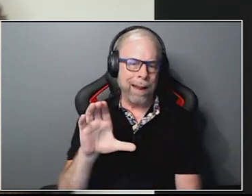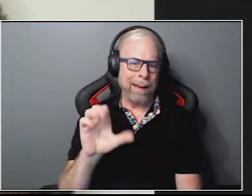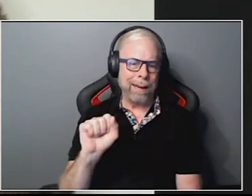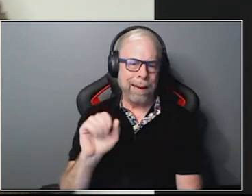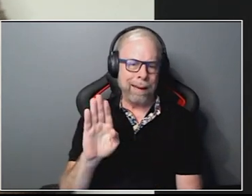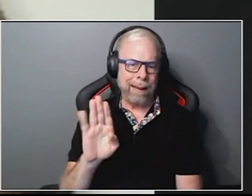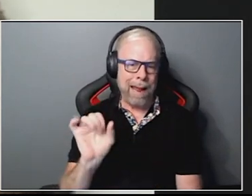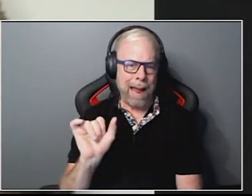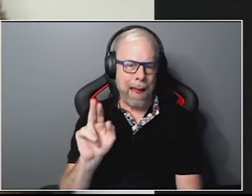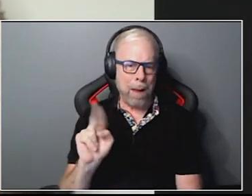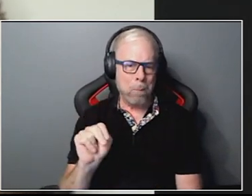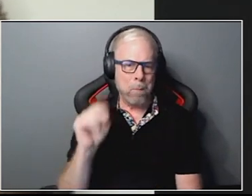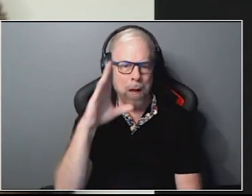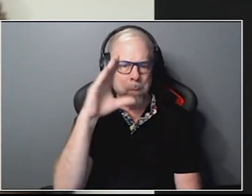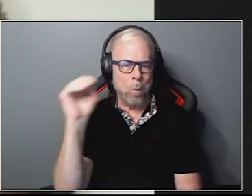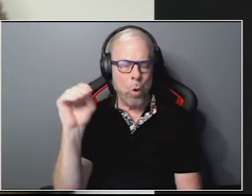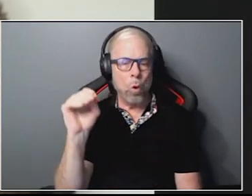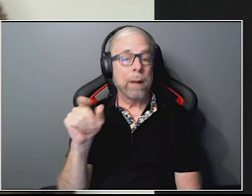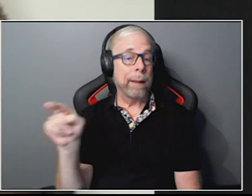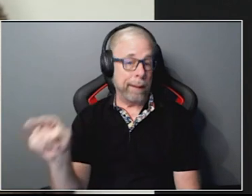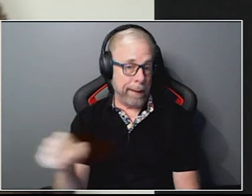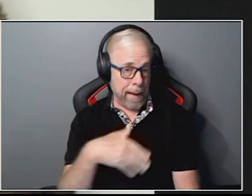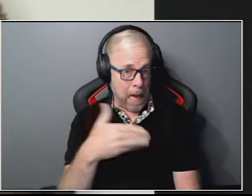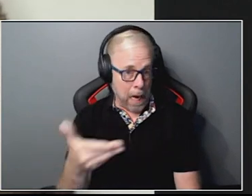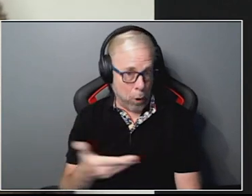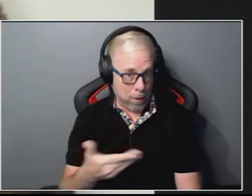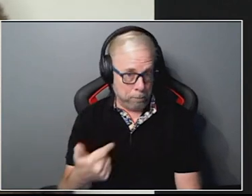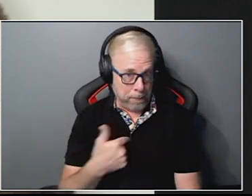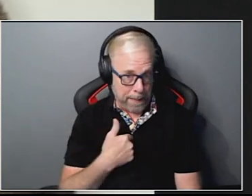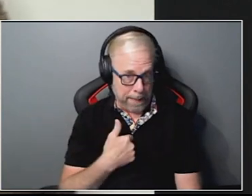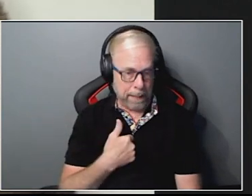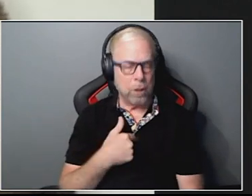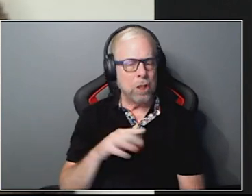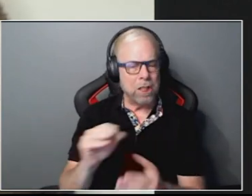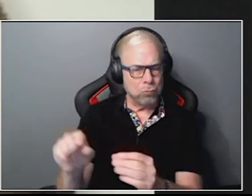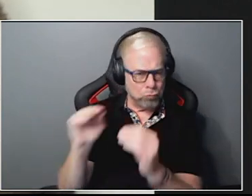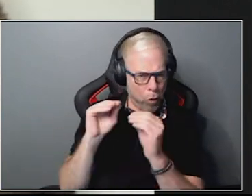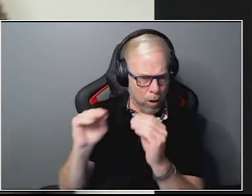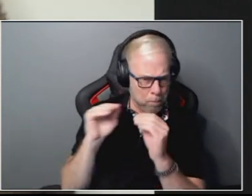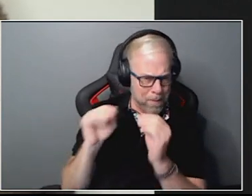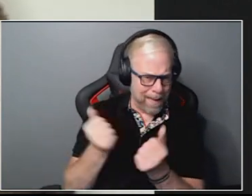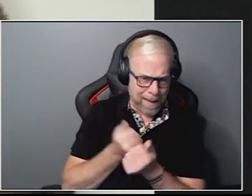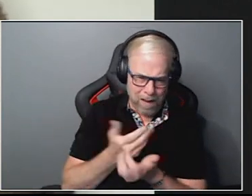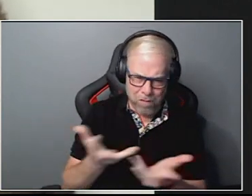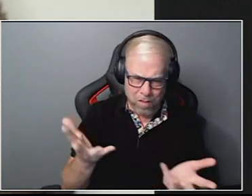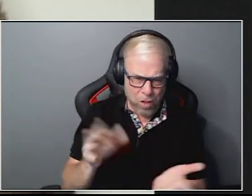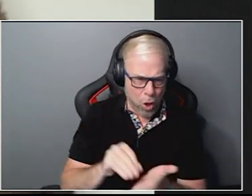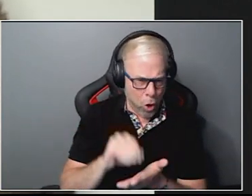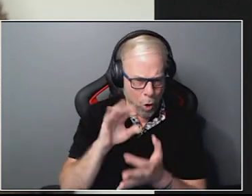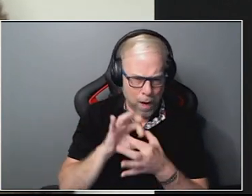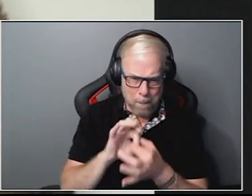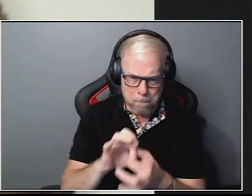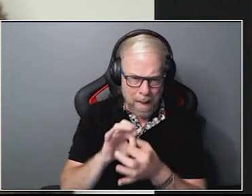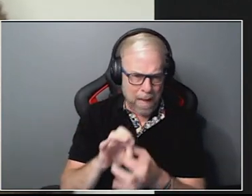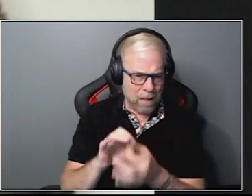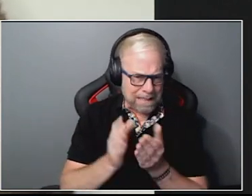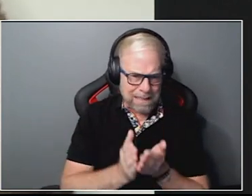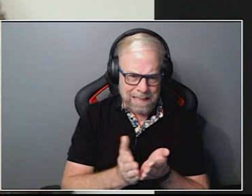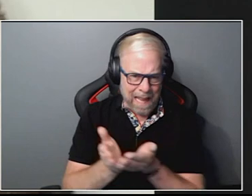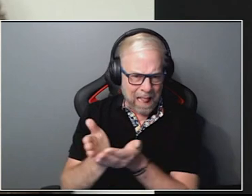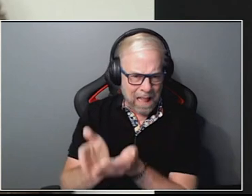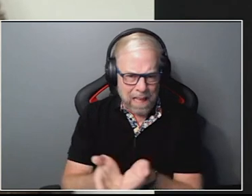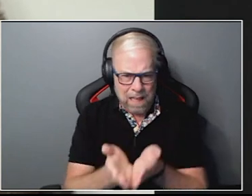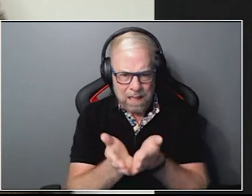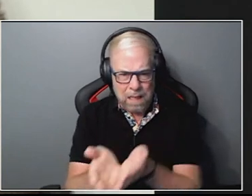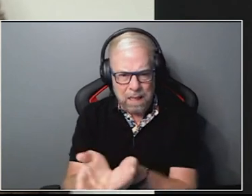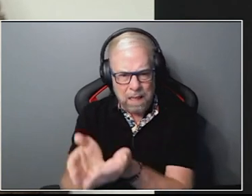in, taught me everything I needed to learn about sailing. And I became very proficient in every